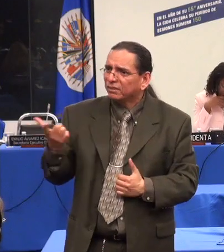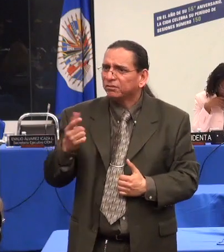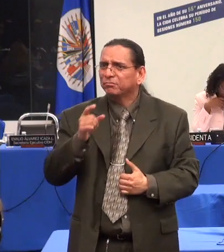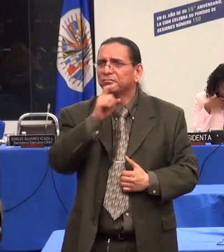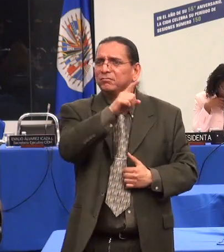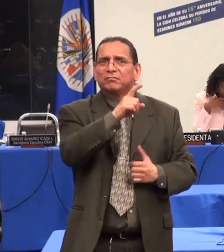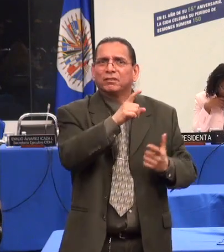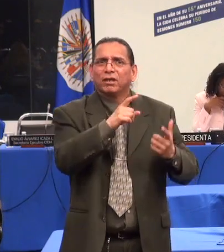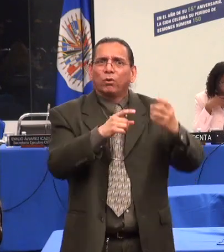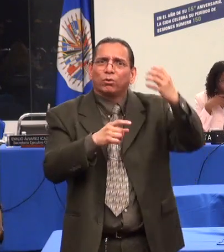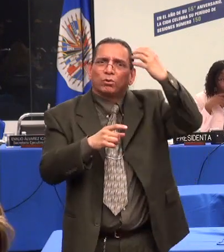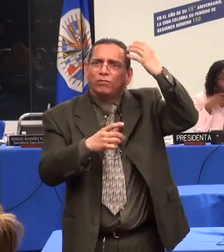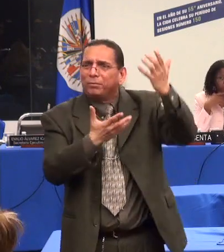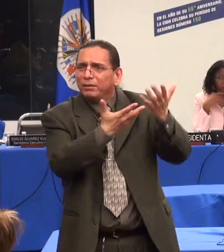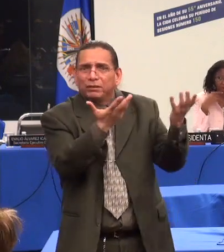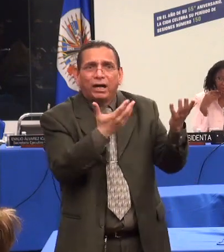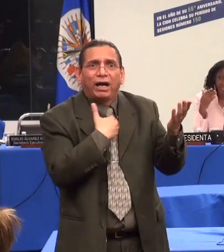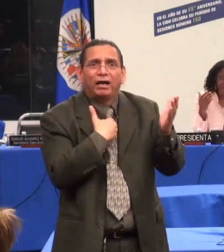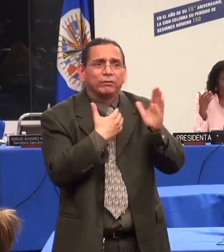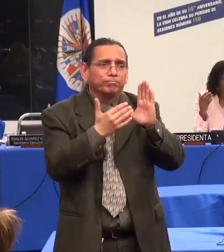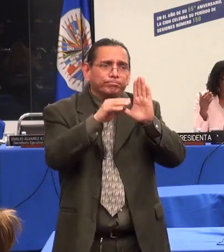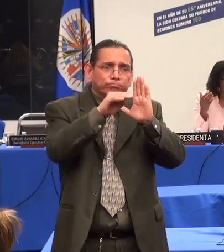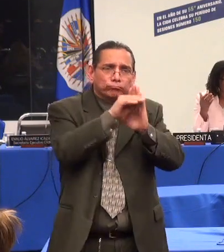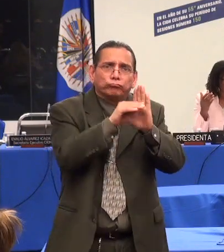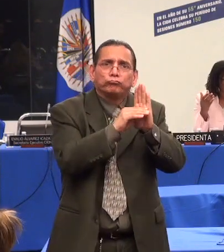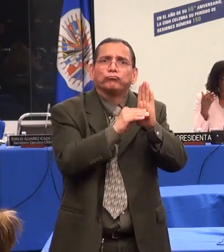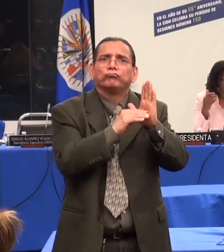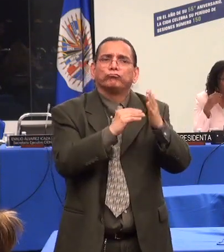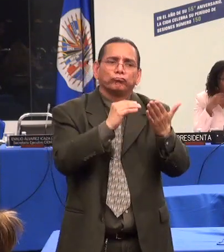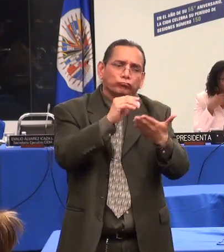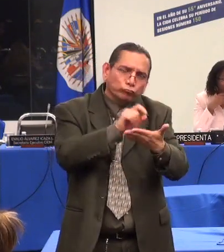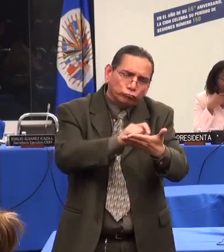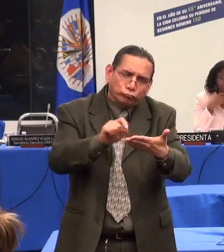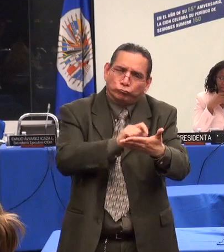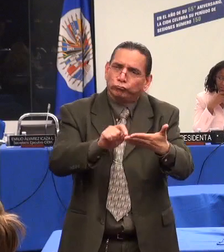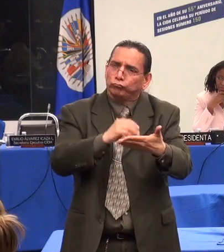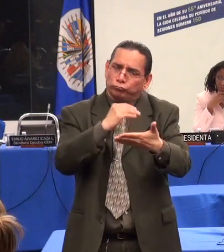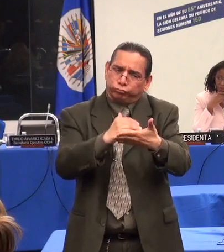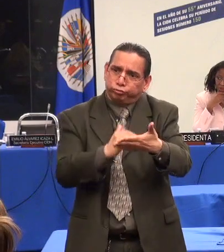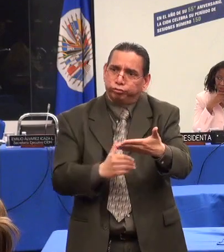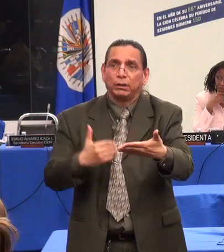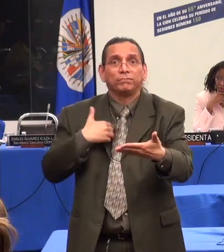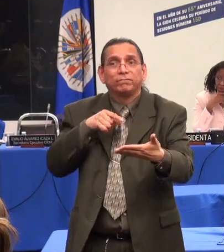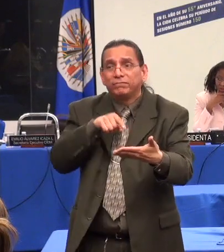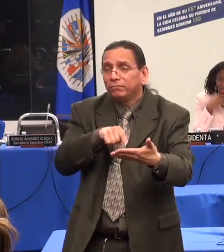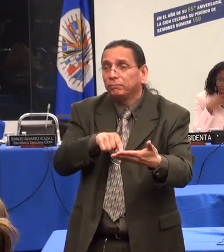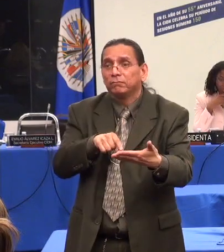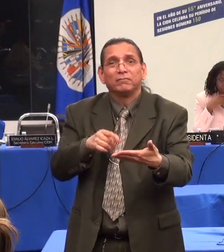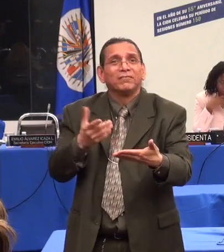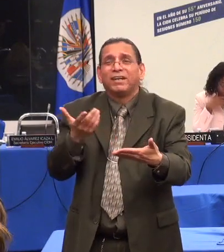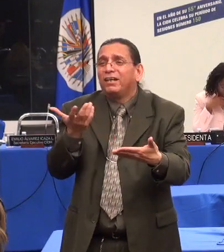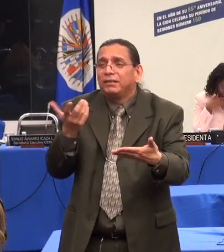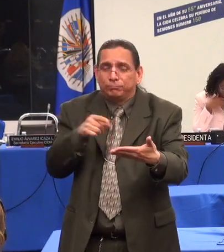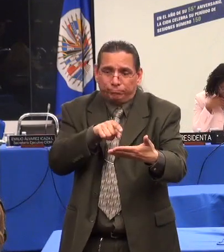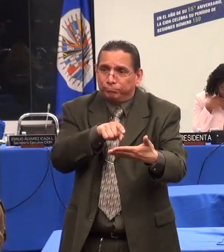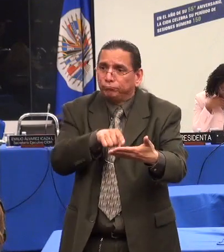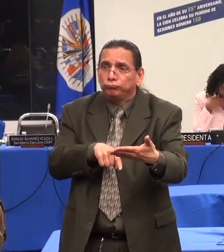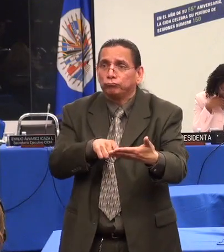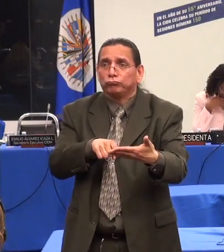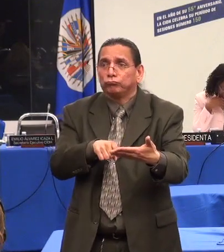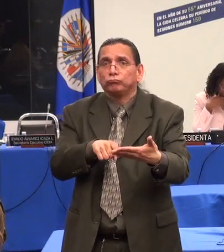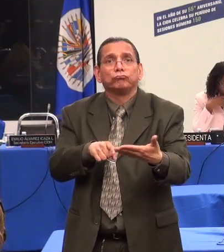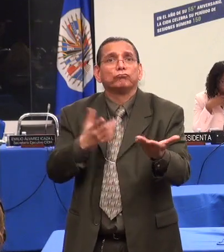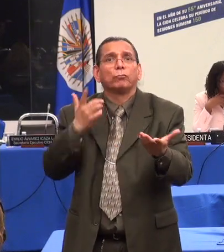health professionals who fall outside of accepted standards in relation to the treatment